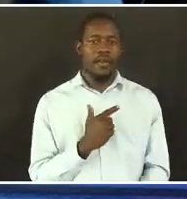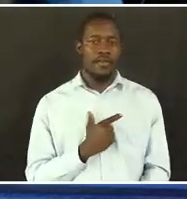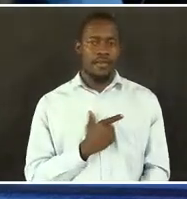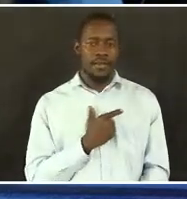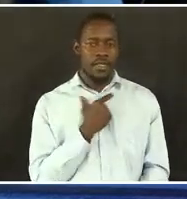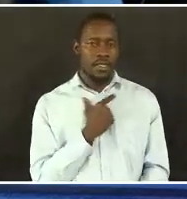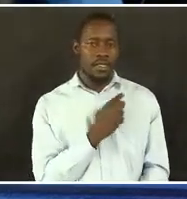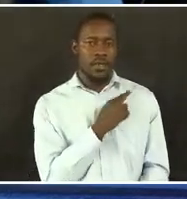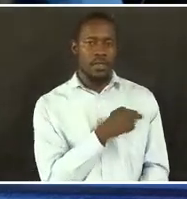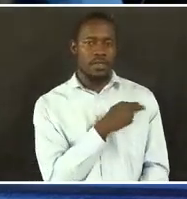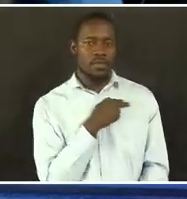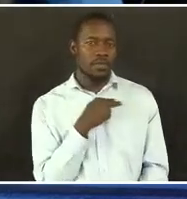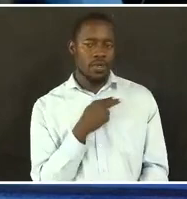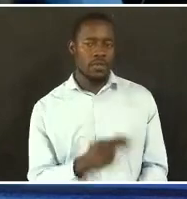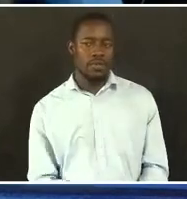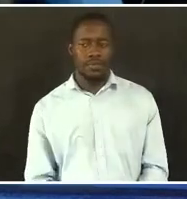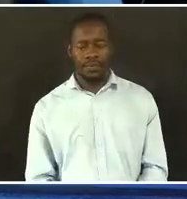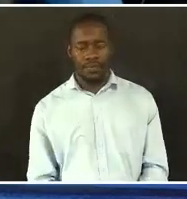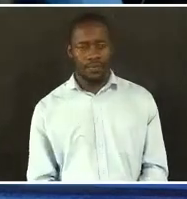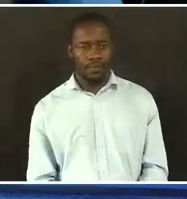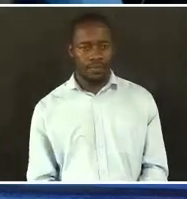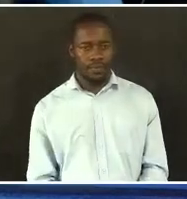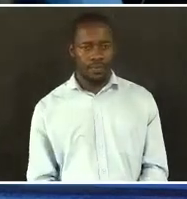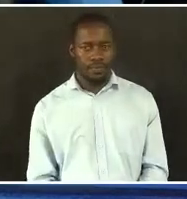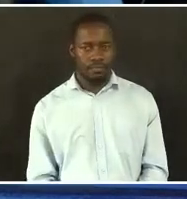it. By the way, let me say that